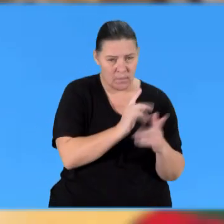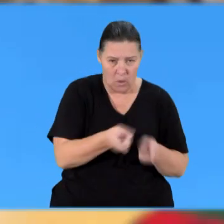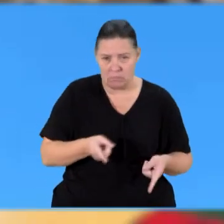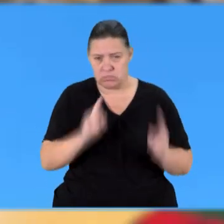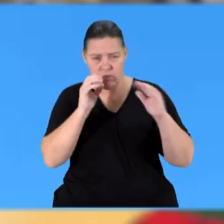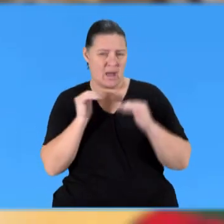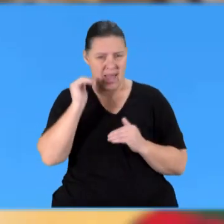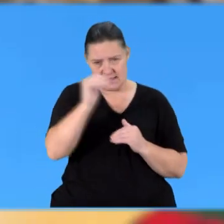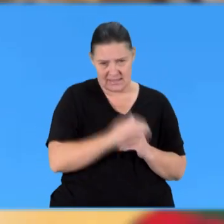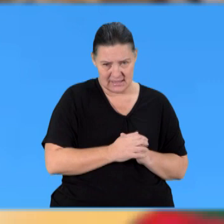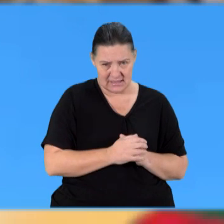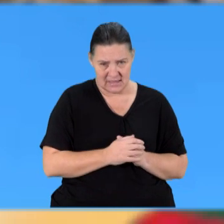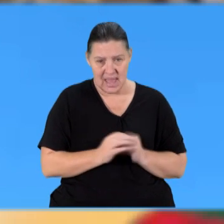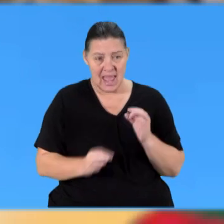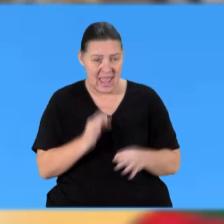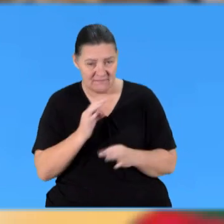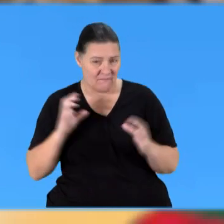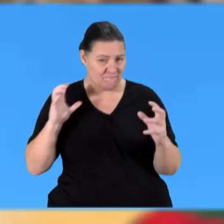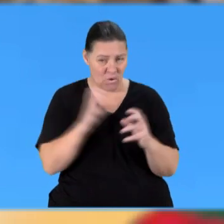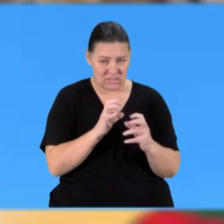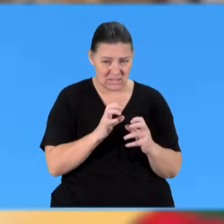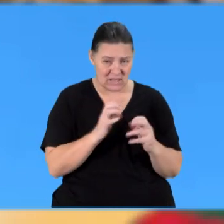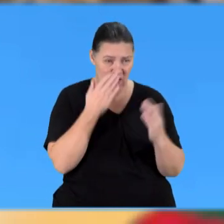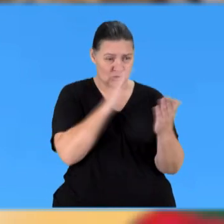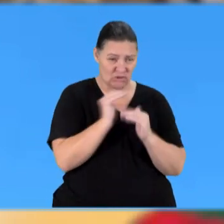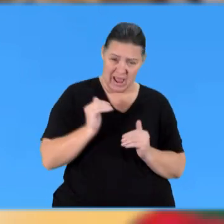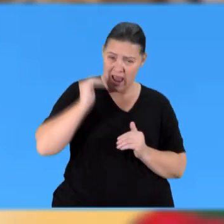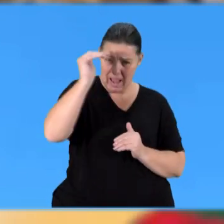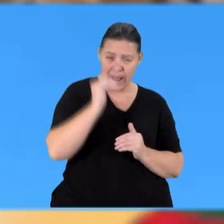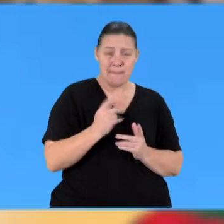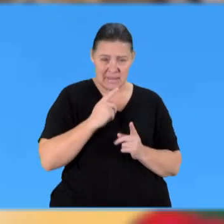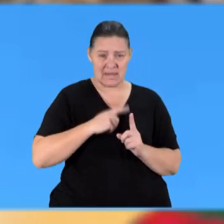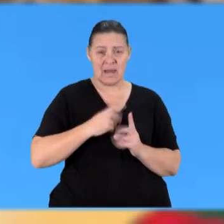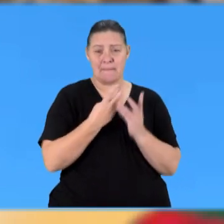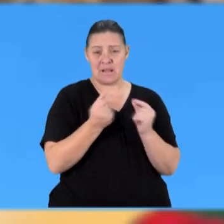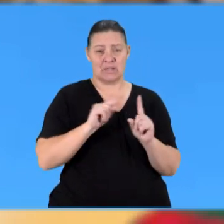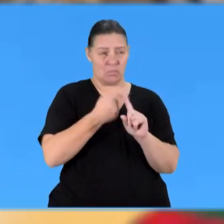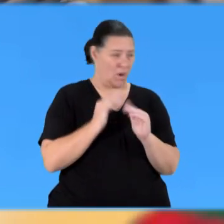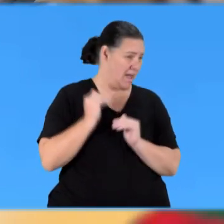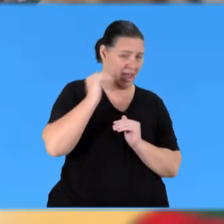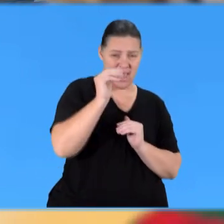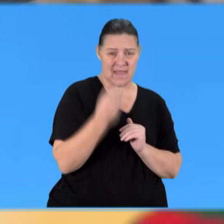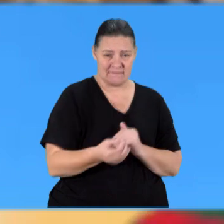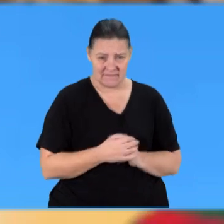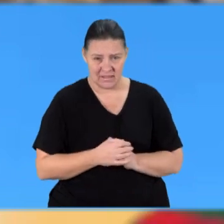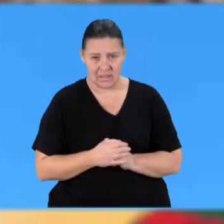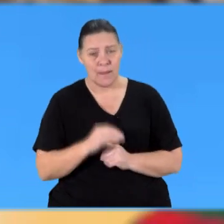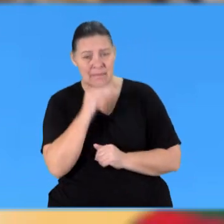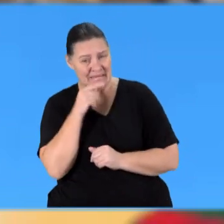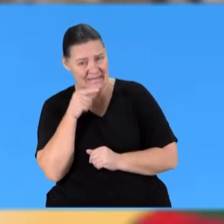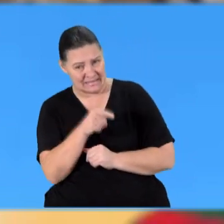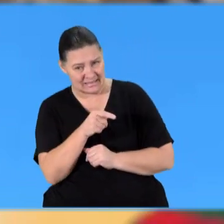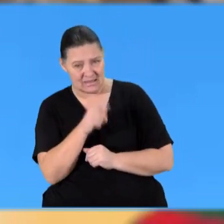of attraction must be very high. And if the forces of attraction are very high, it means the melting point is also very high. So